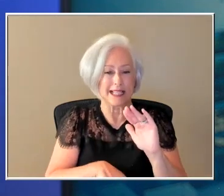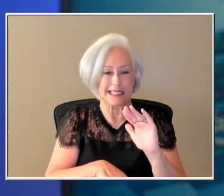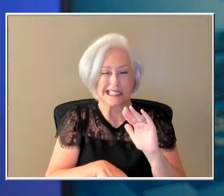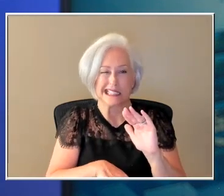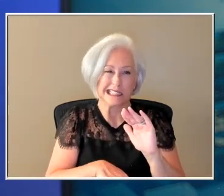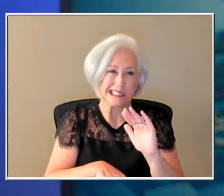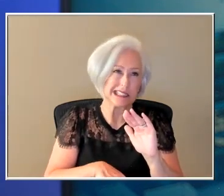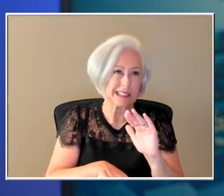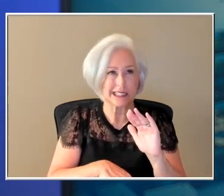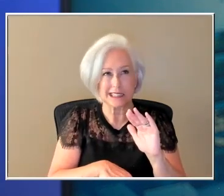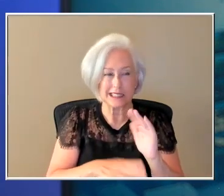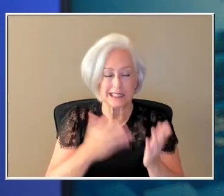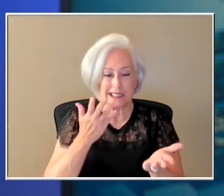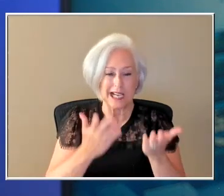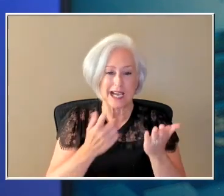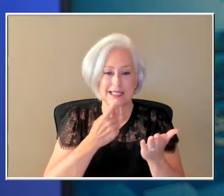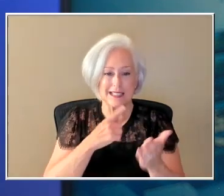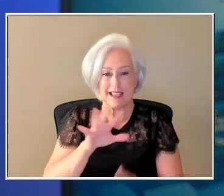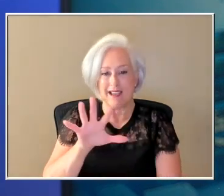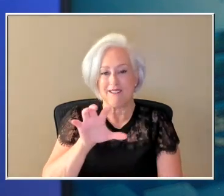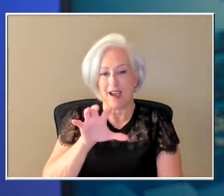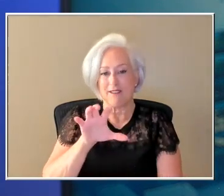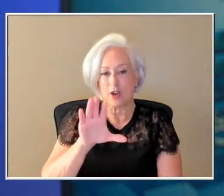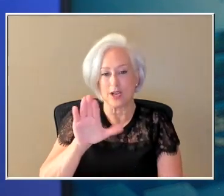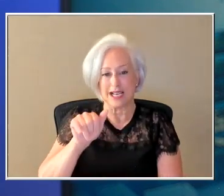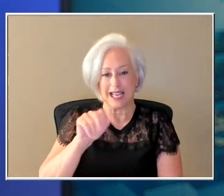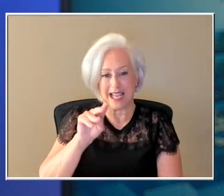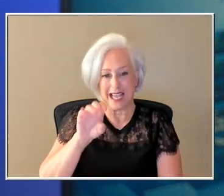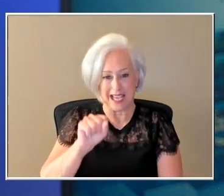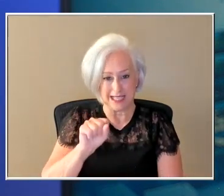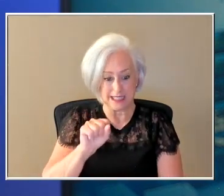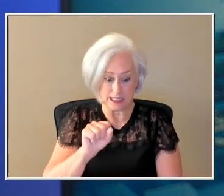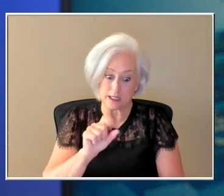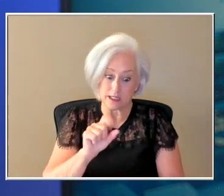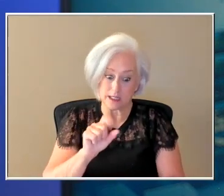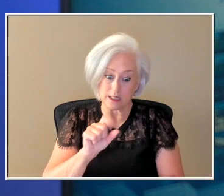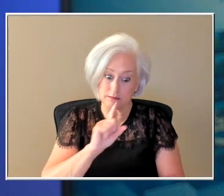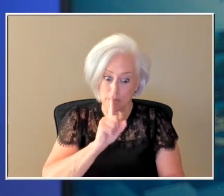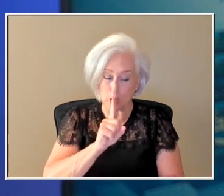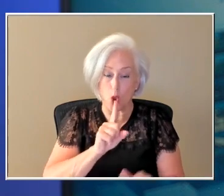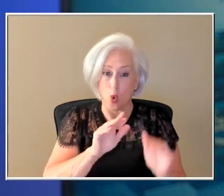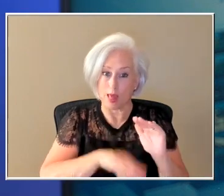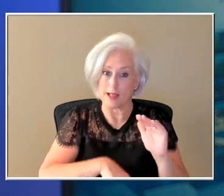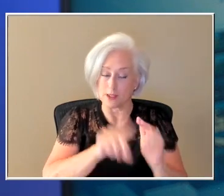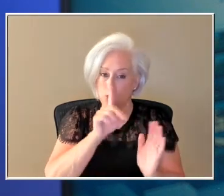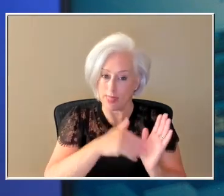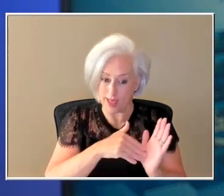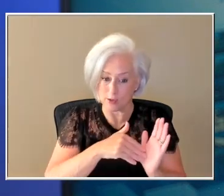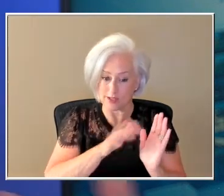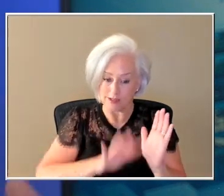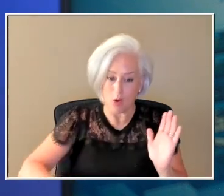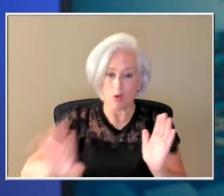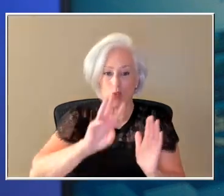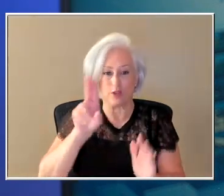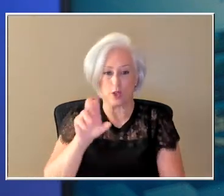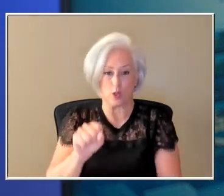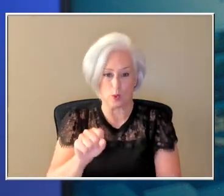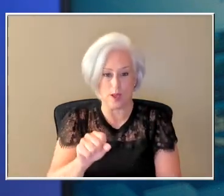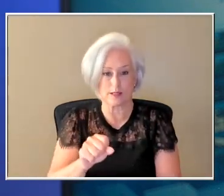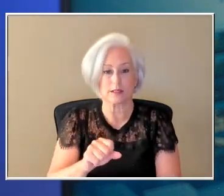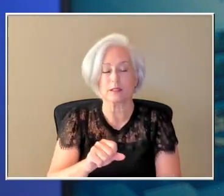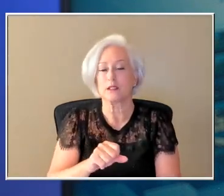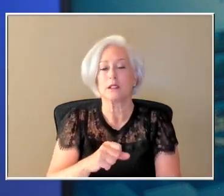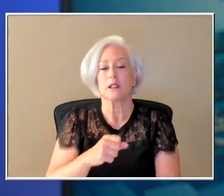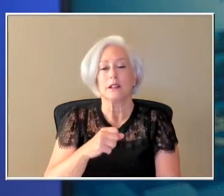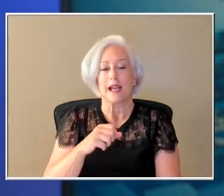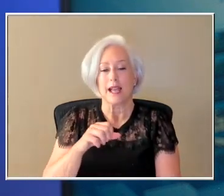we say 500 cases, certainly less than 1,000 cases a year in the entire country. And the scapula being